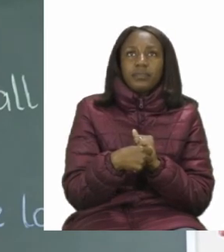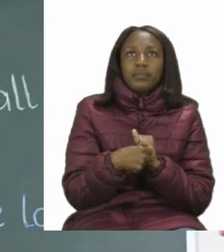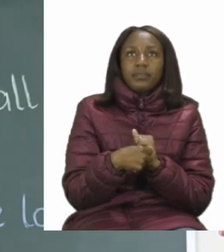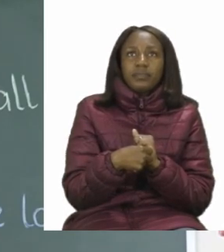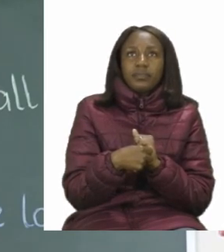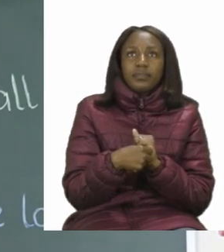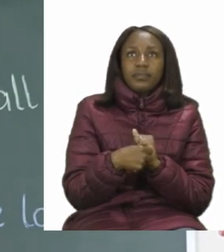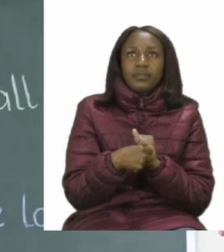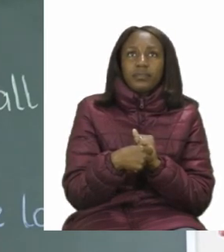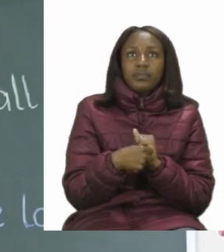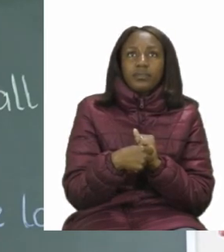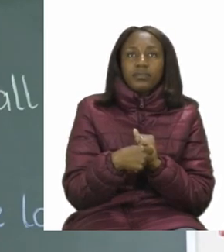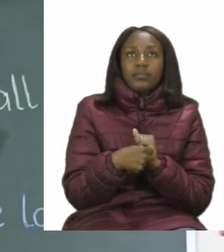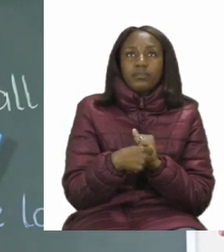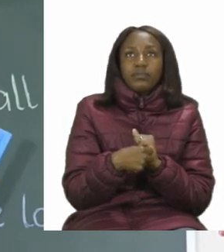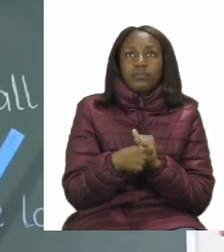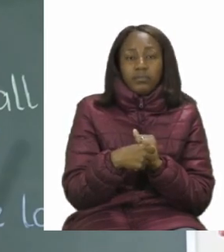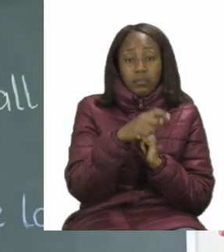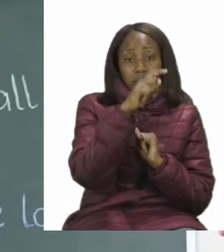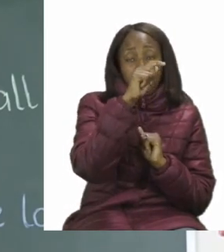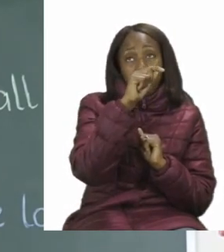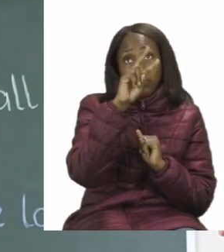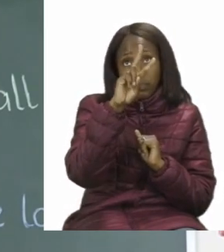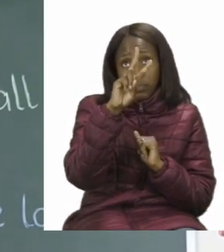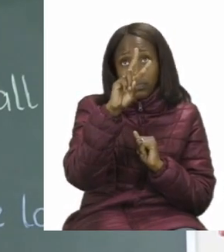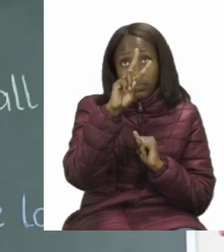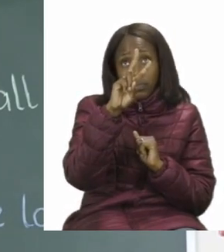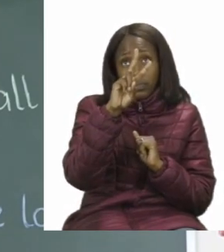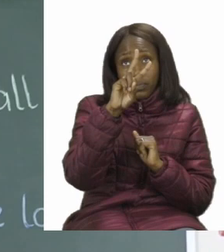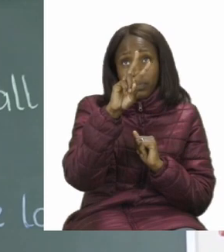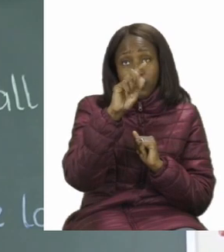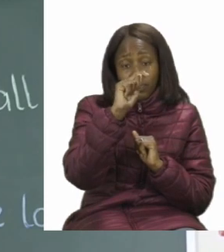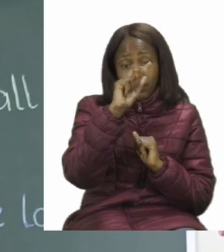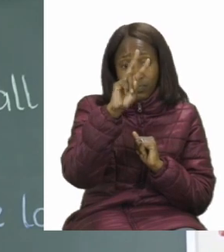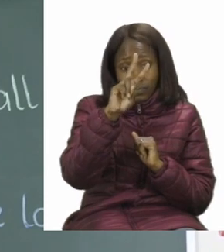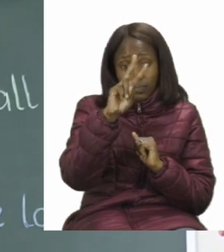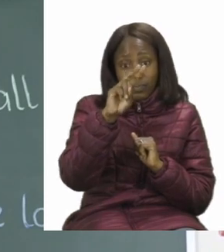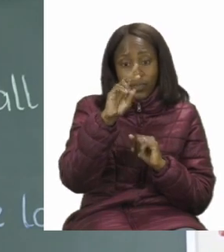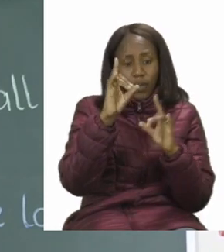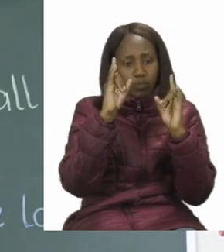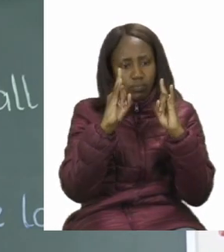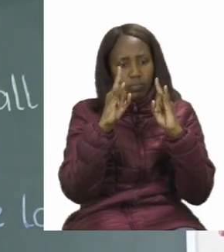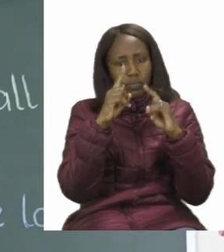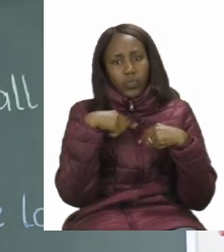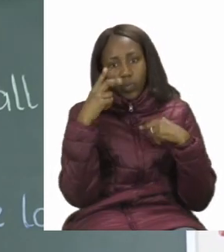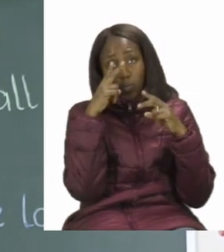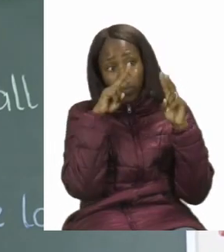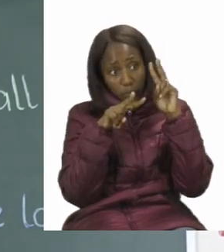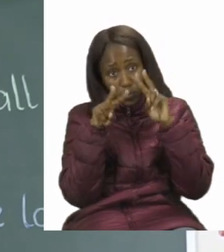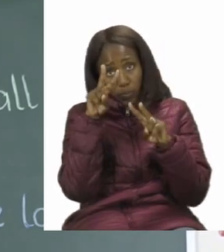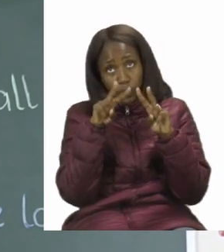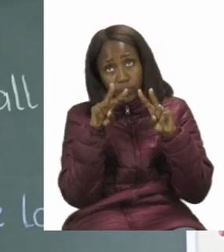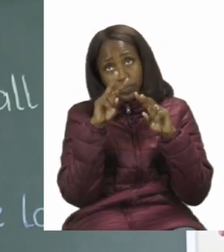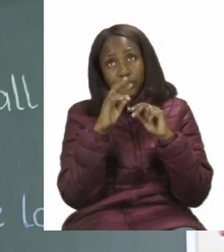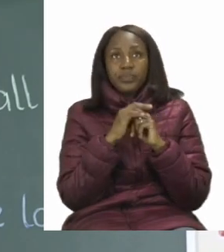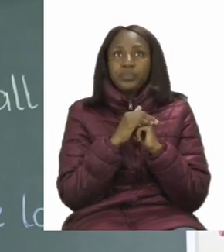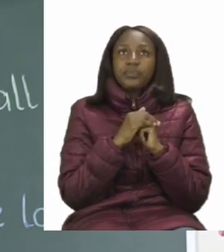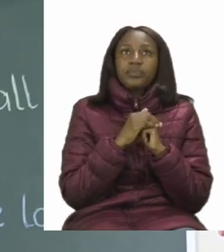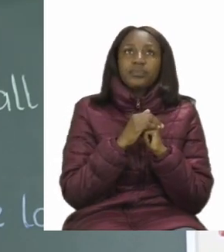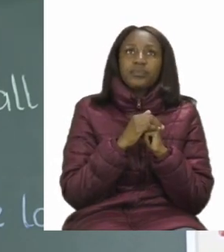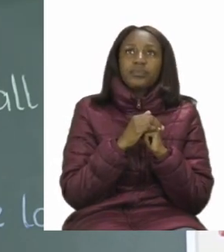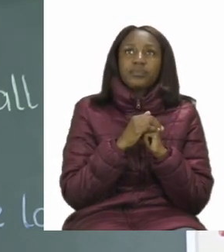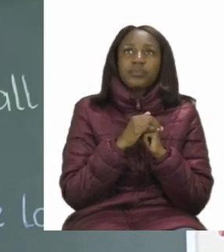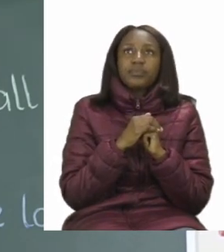are watching football on the TV. TV is short for